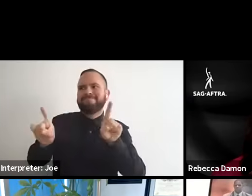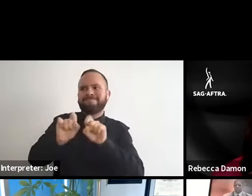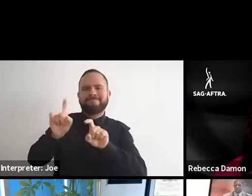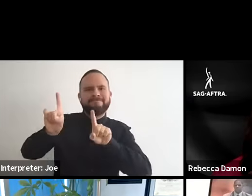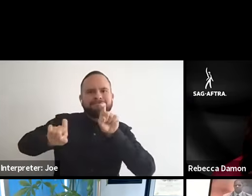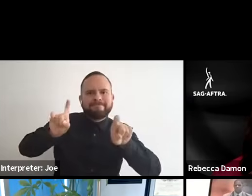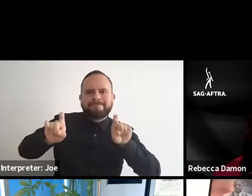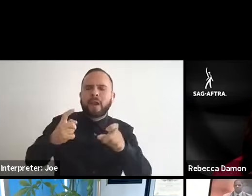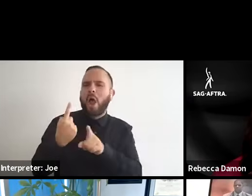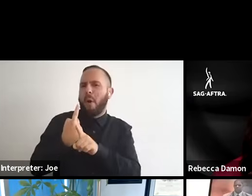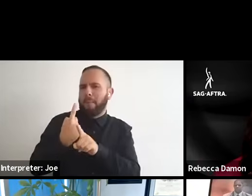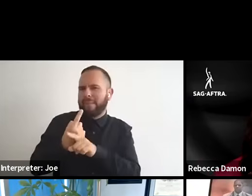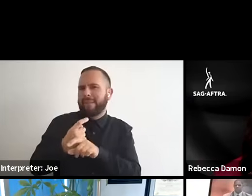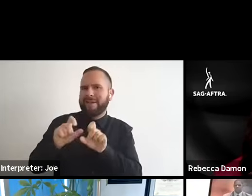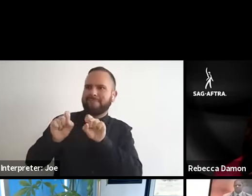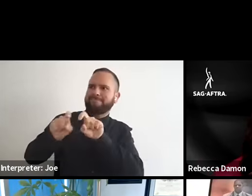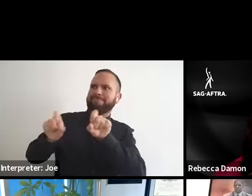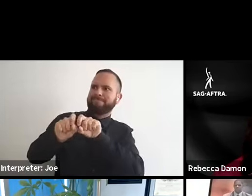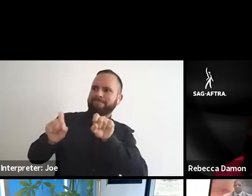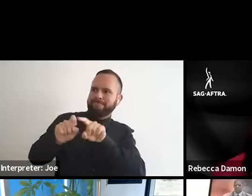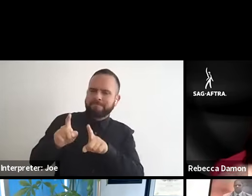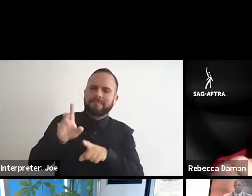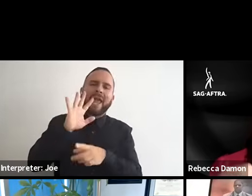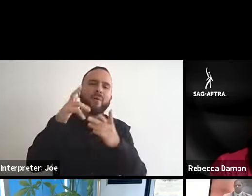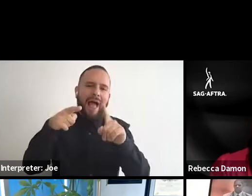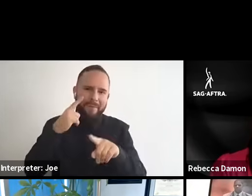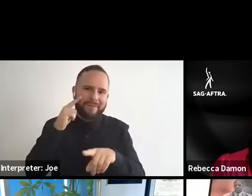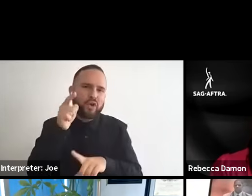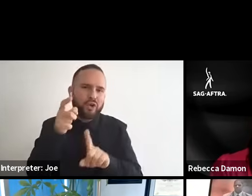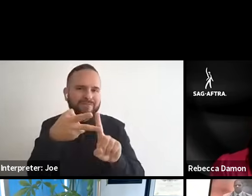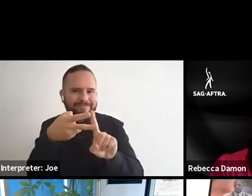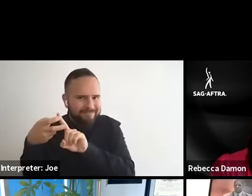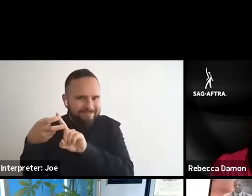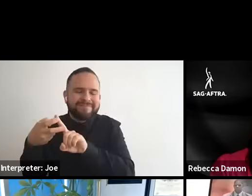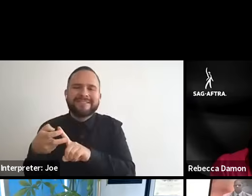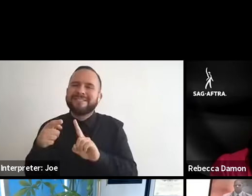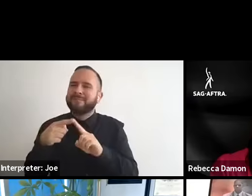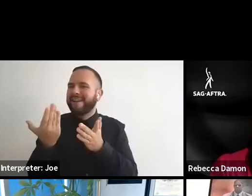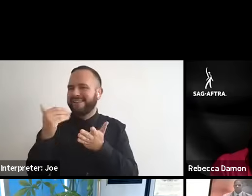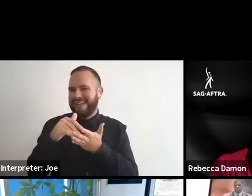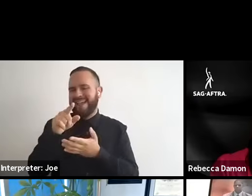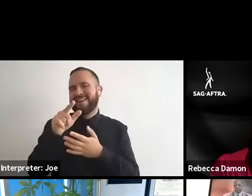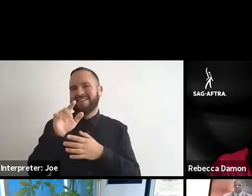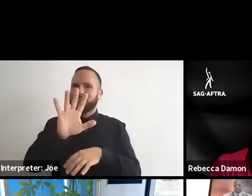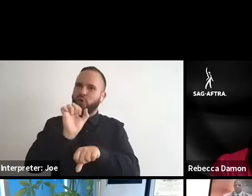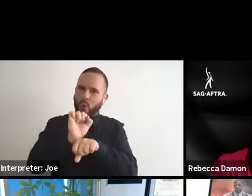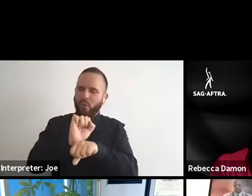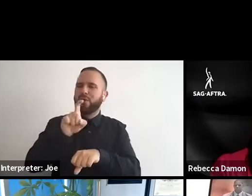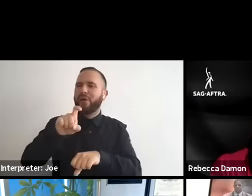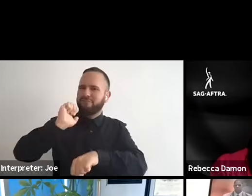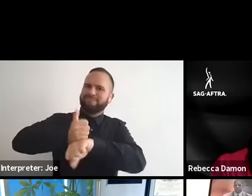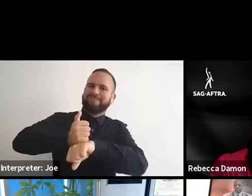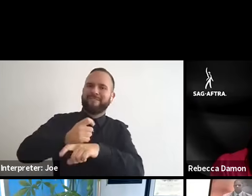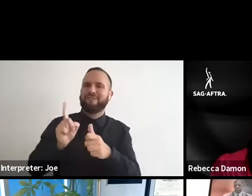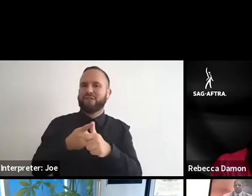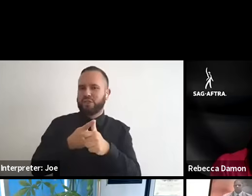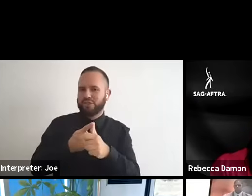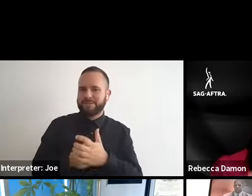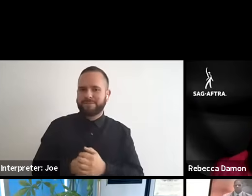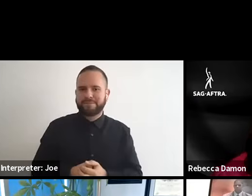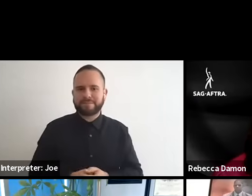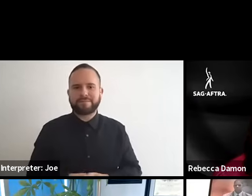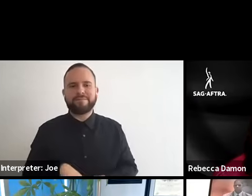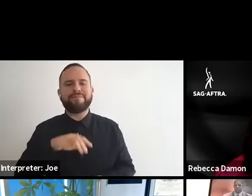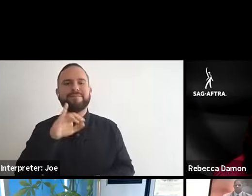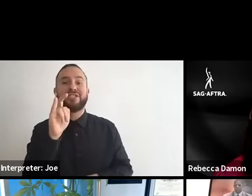appropriate fashion, it's going to happen, but it comes down to the work. You got to set that foundation. And if you don't mind me